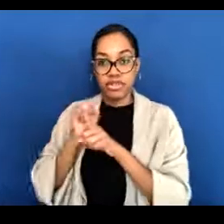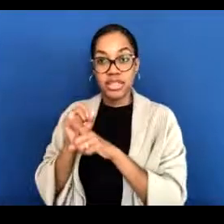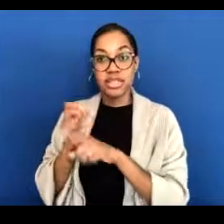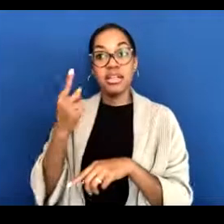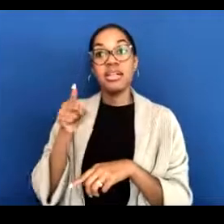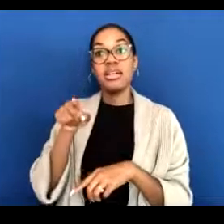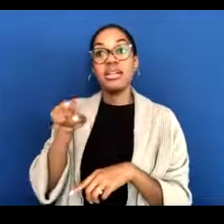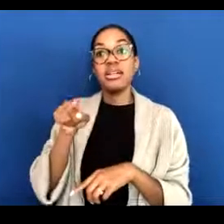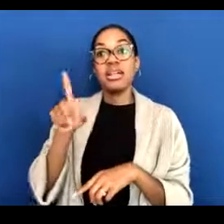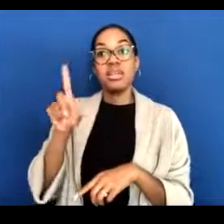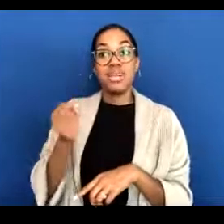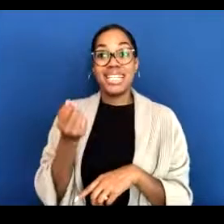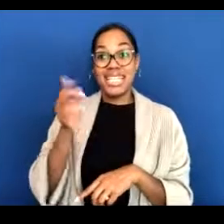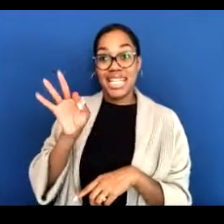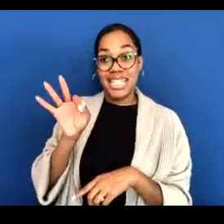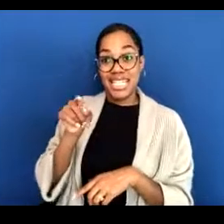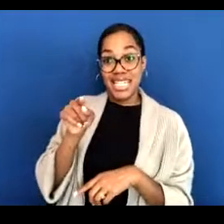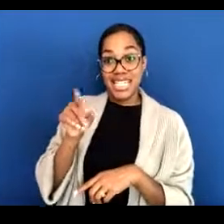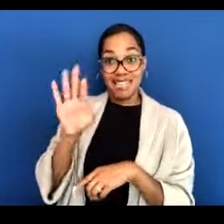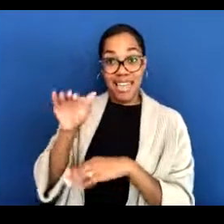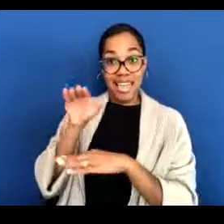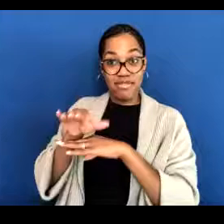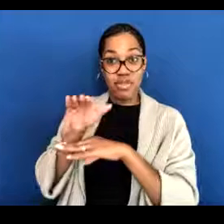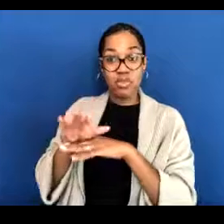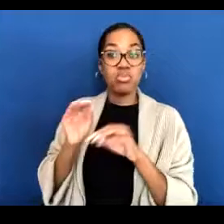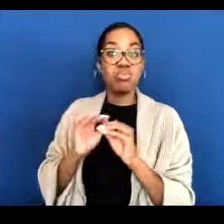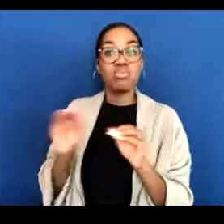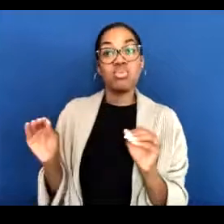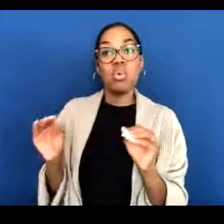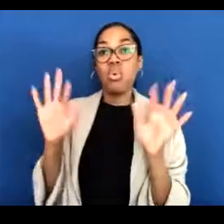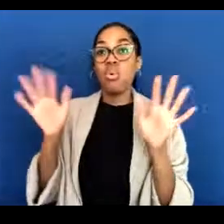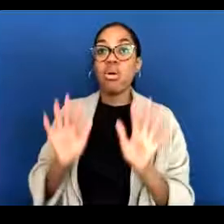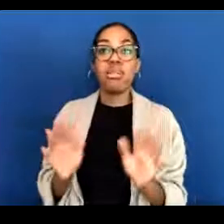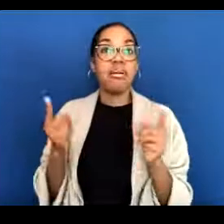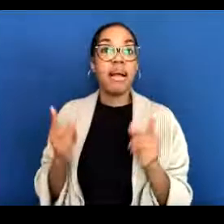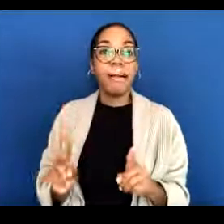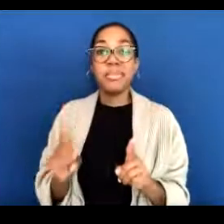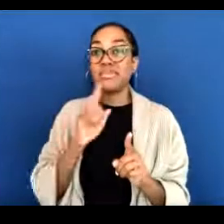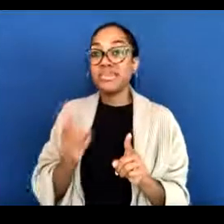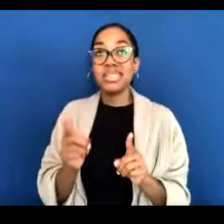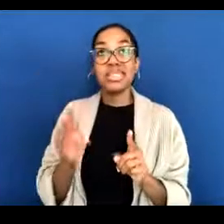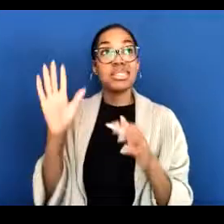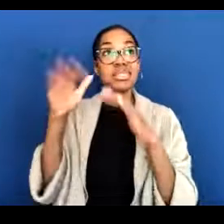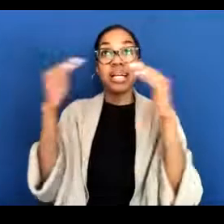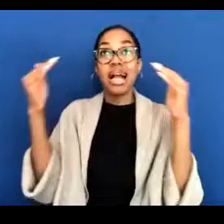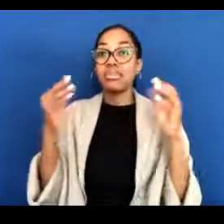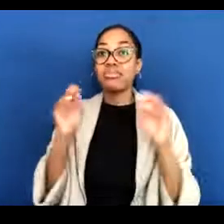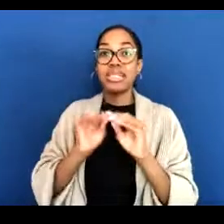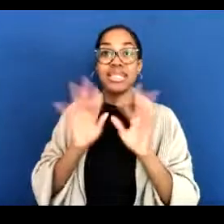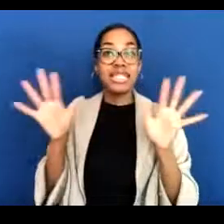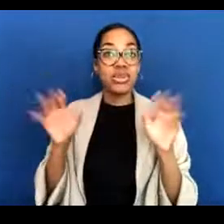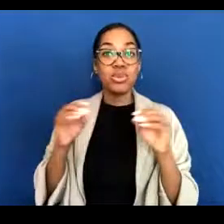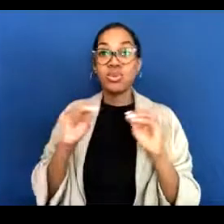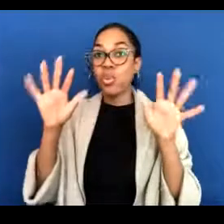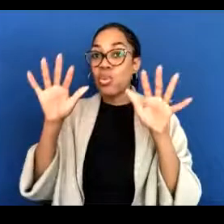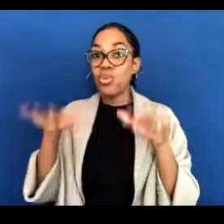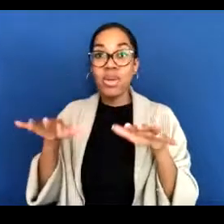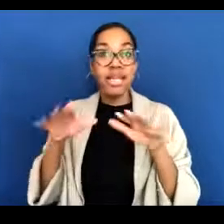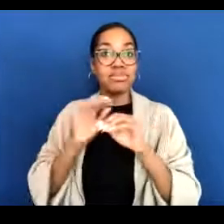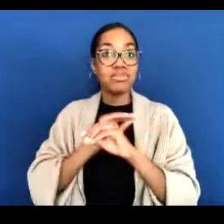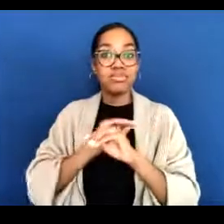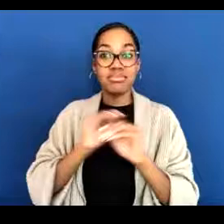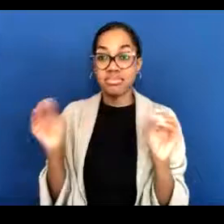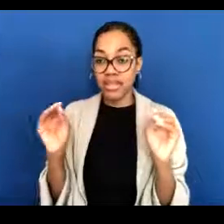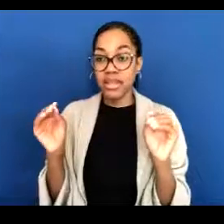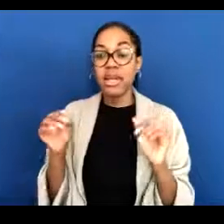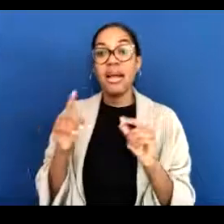going on, essentially. The skies were clear, the winds were calm. There really wasn't anything to look at, but our radar was picking up quite a bit of activity. Now, if you just